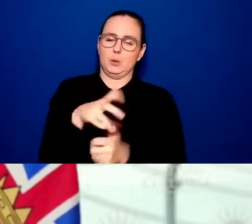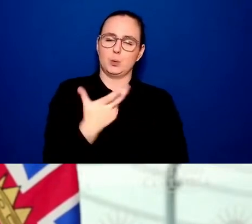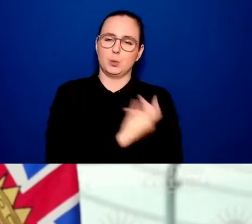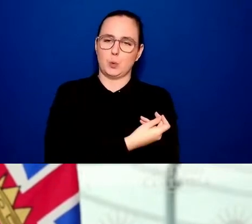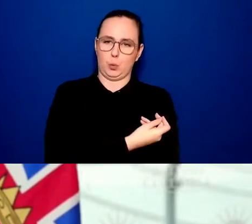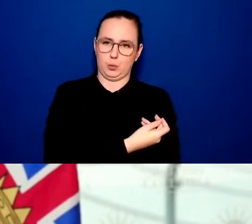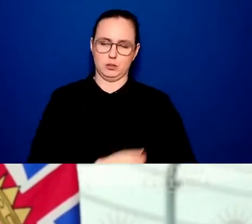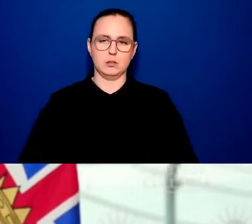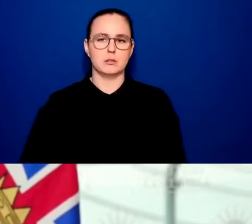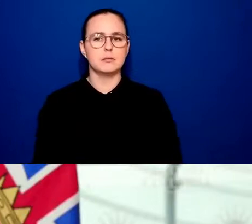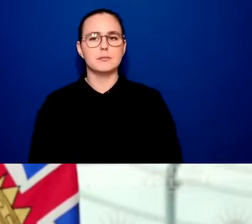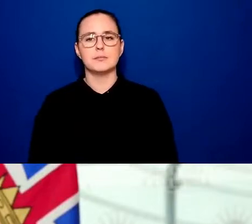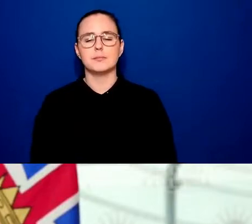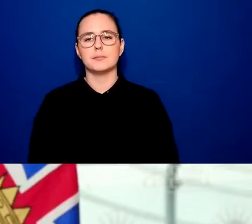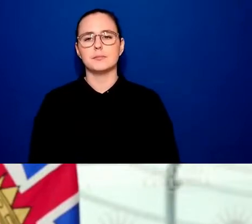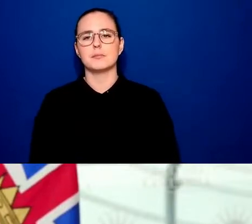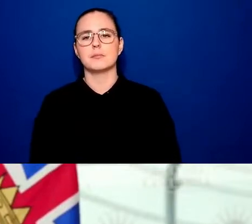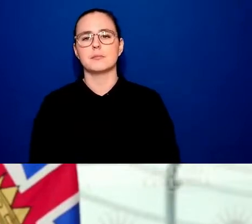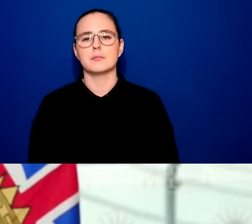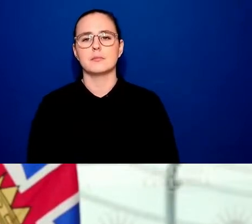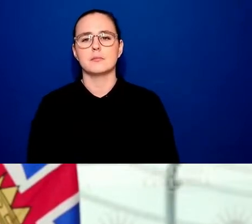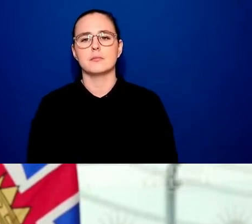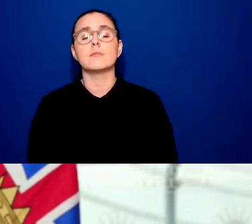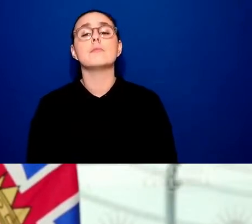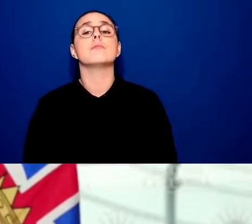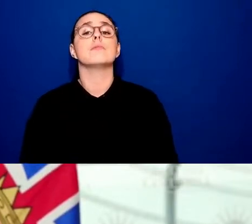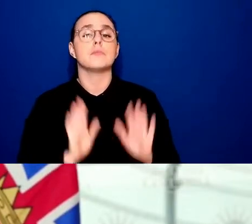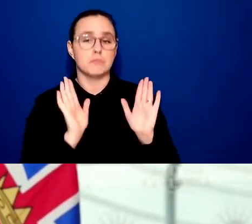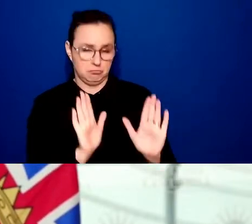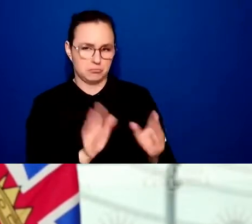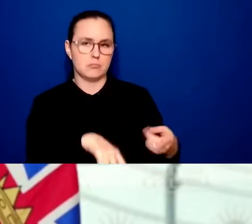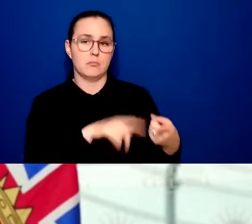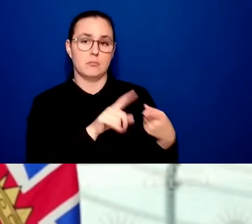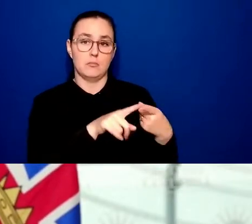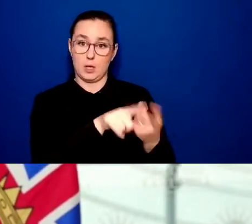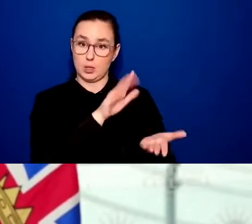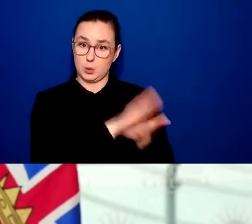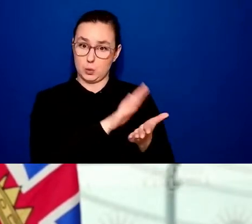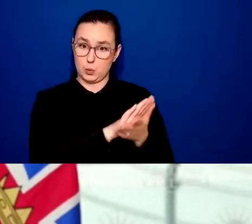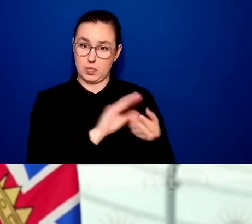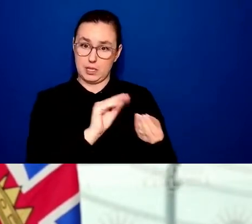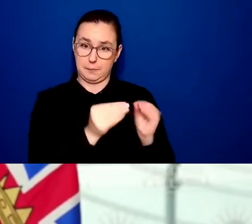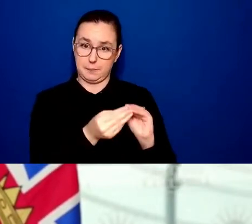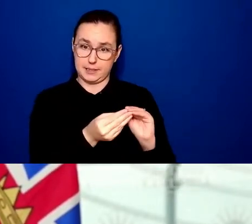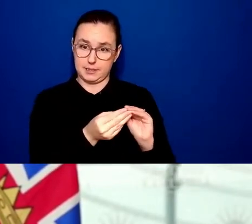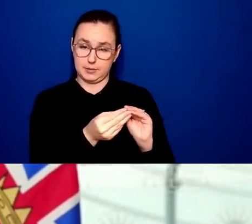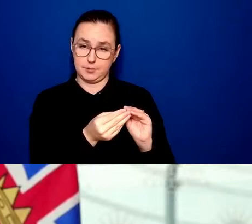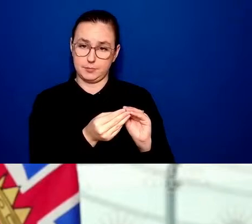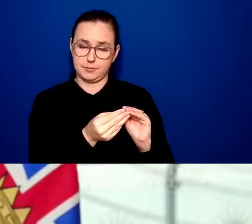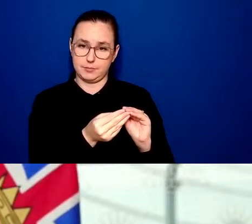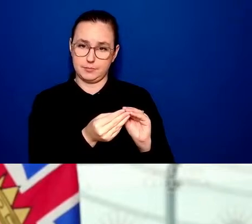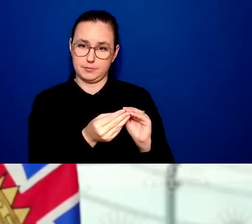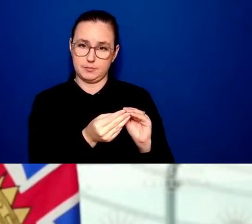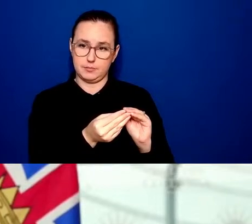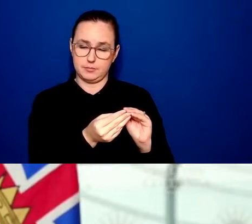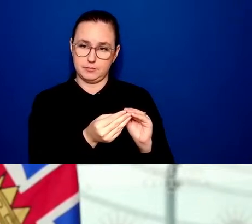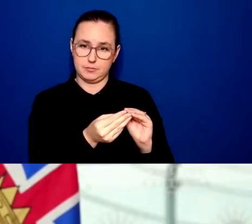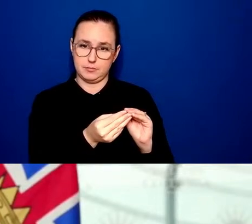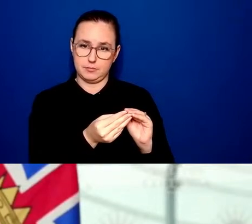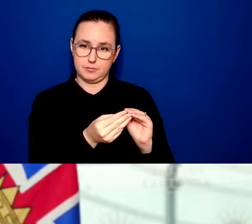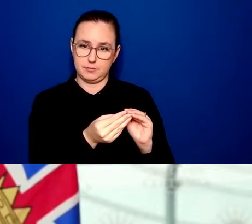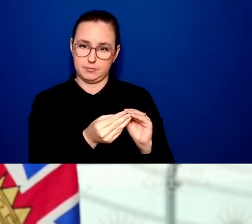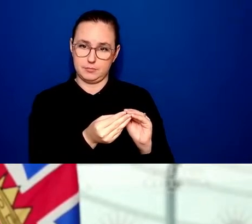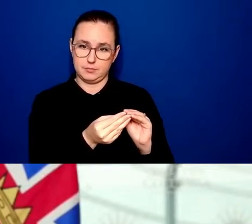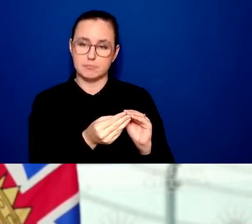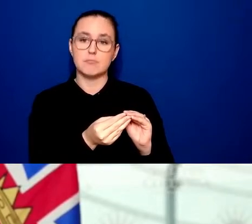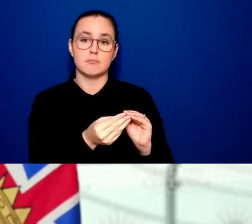of school cases and children, the cases that we're seeing are